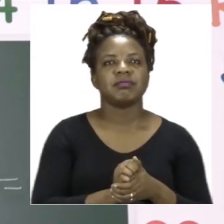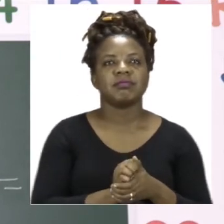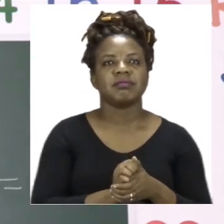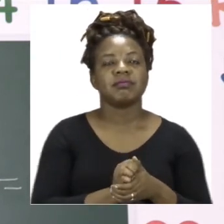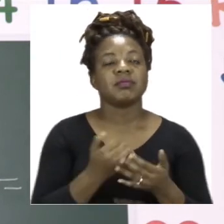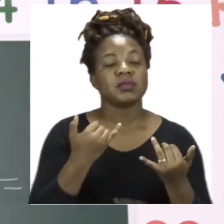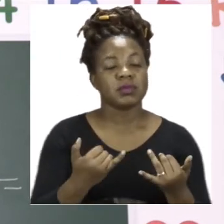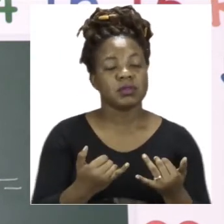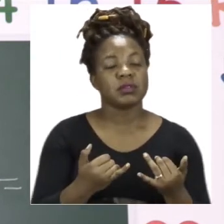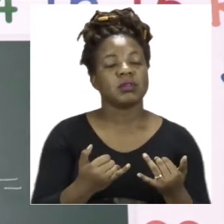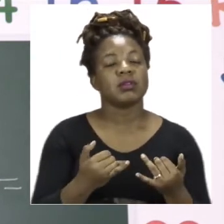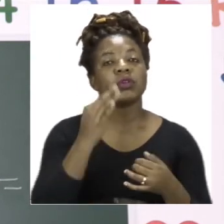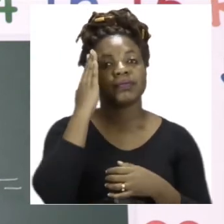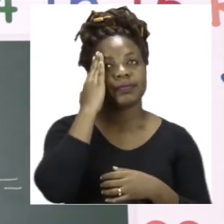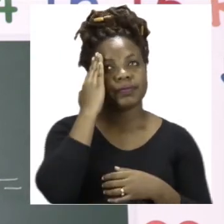that we add